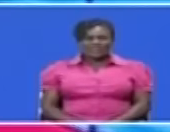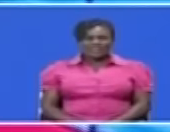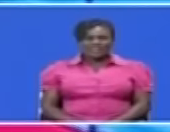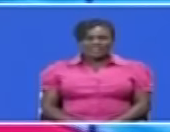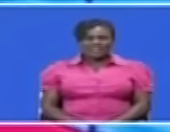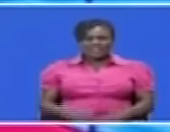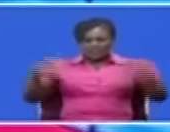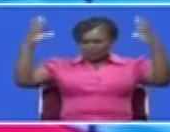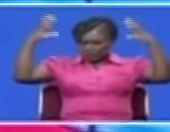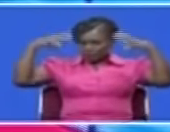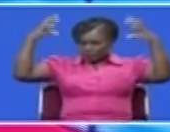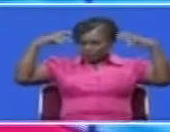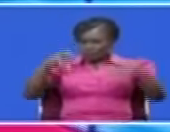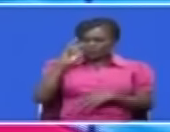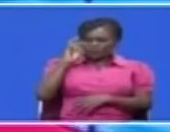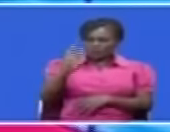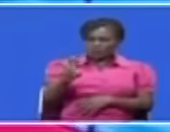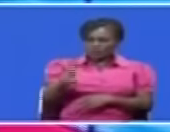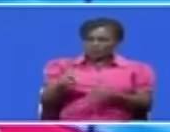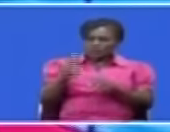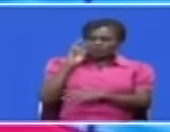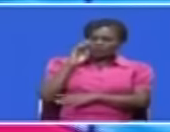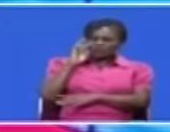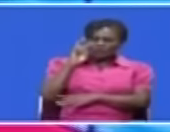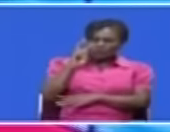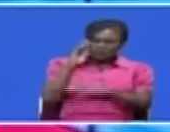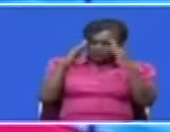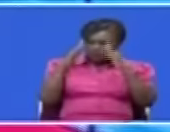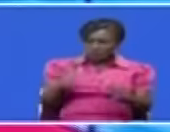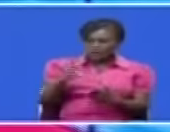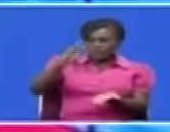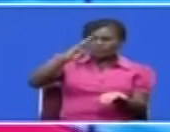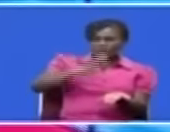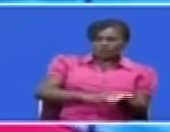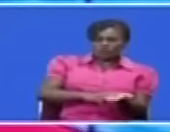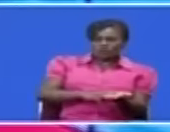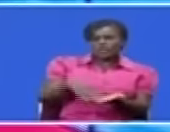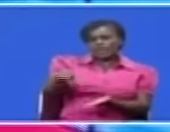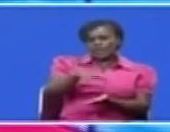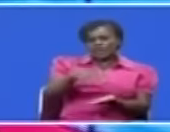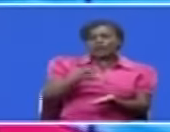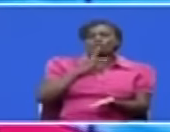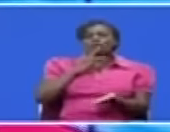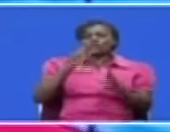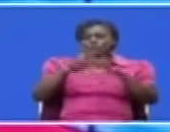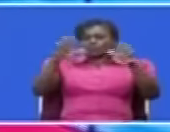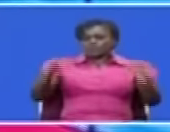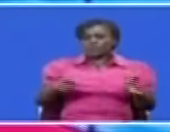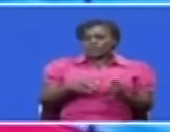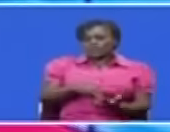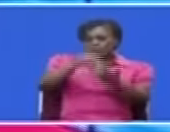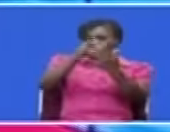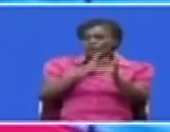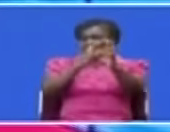now onto our El Nino watch, and we train our cameras on the Gucha Migori River Basin, one of the flood-prone areas in Kenya. Our special